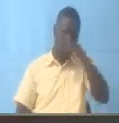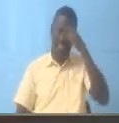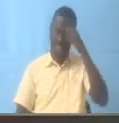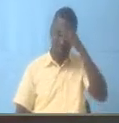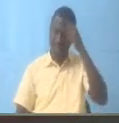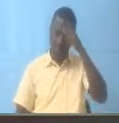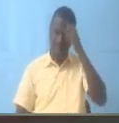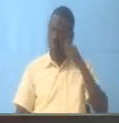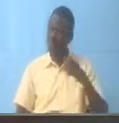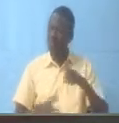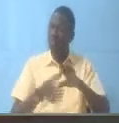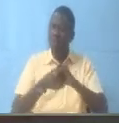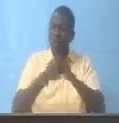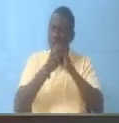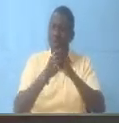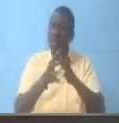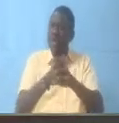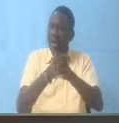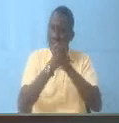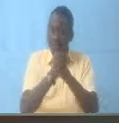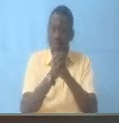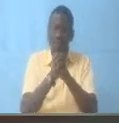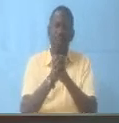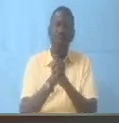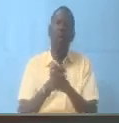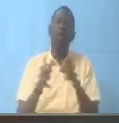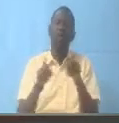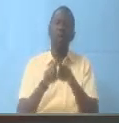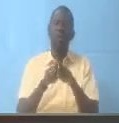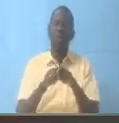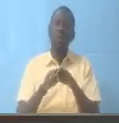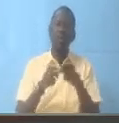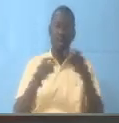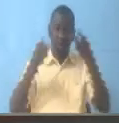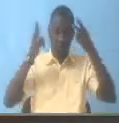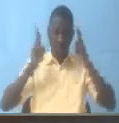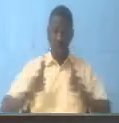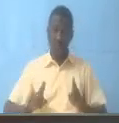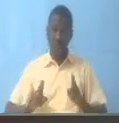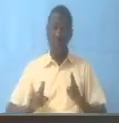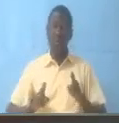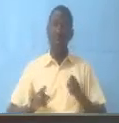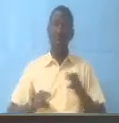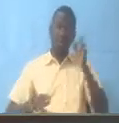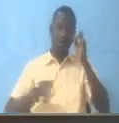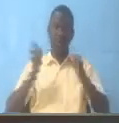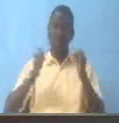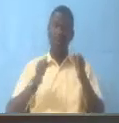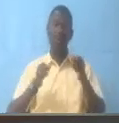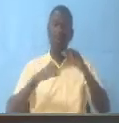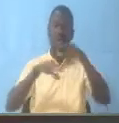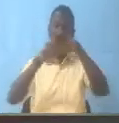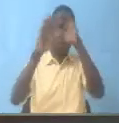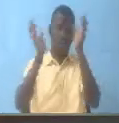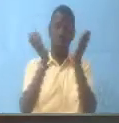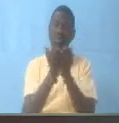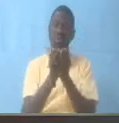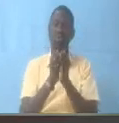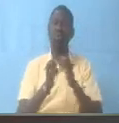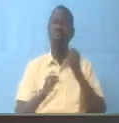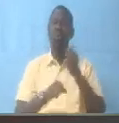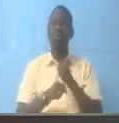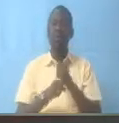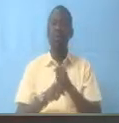with the executive and the legislature, as well as the judiciary, to ensure that we did